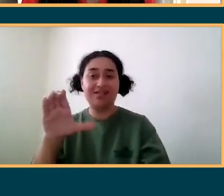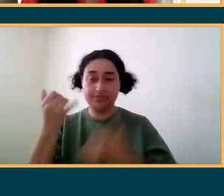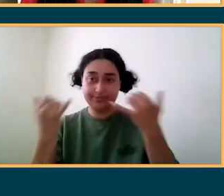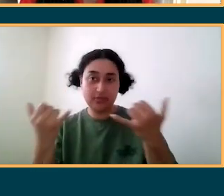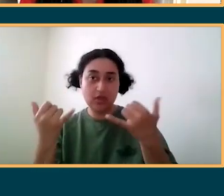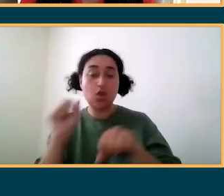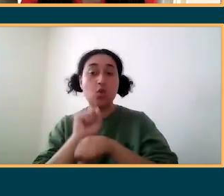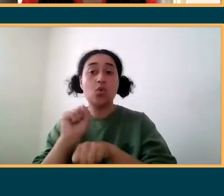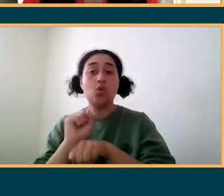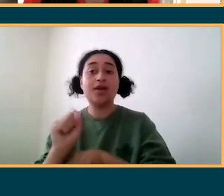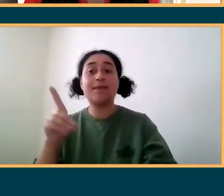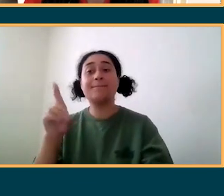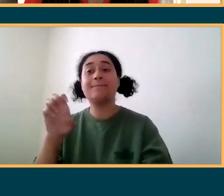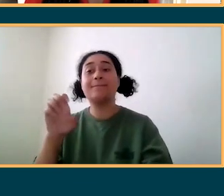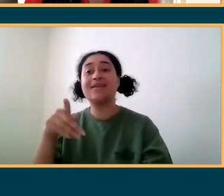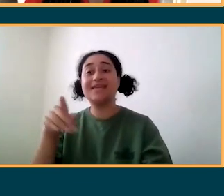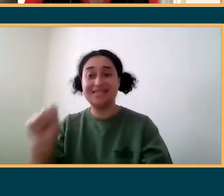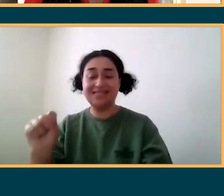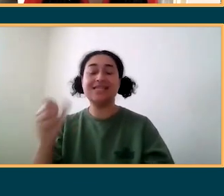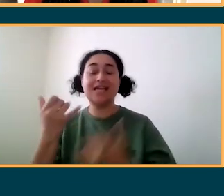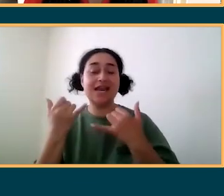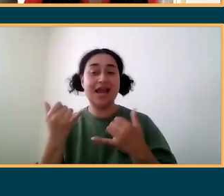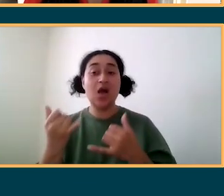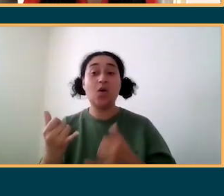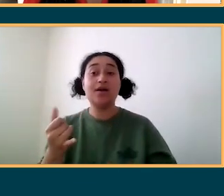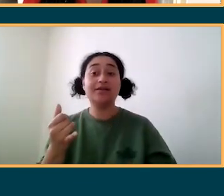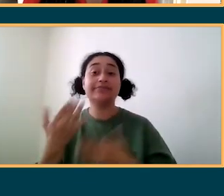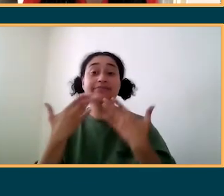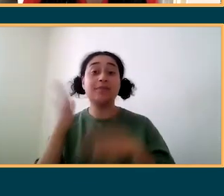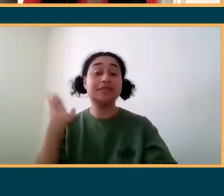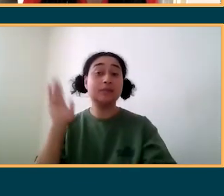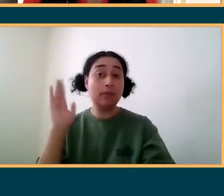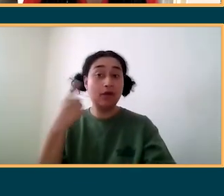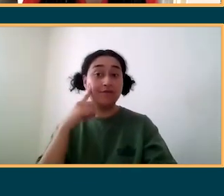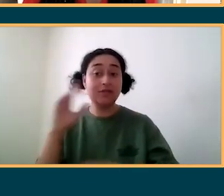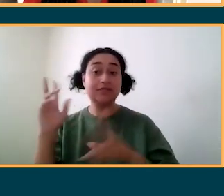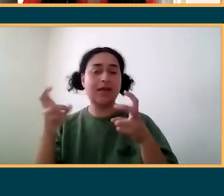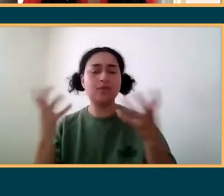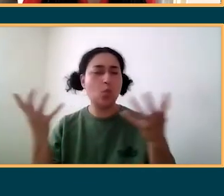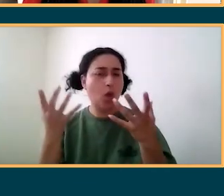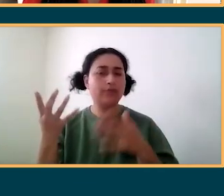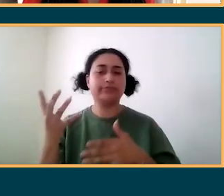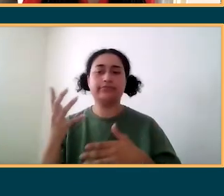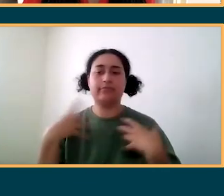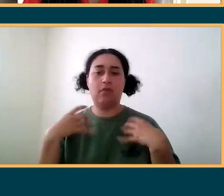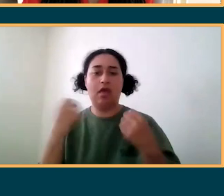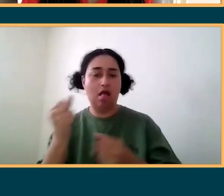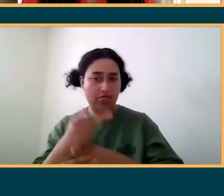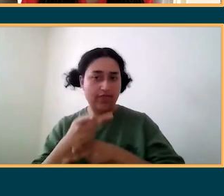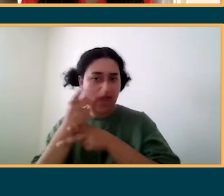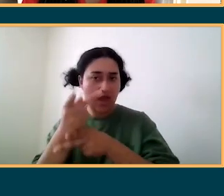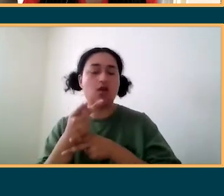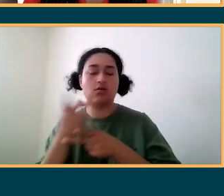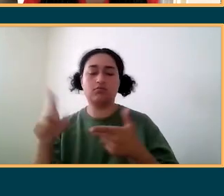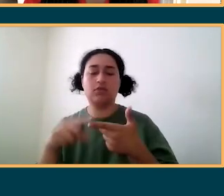works in pediatrics as well as being a public speaker on topics of transness and healthcare. Proud autistic, Kip is working